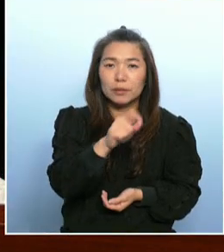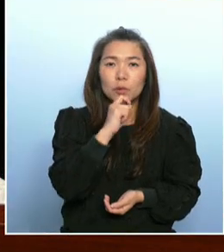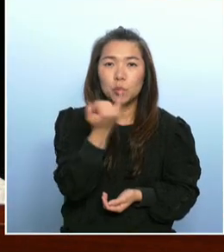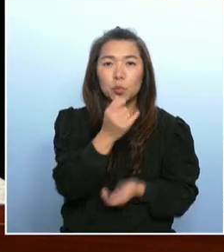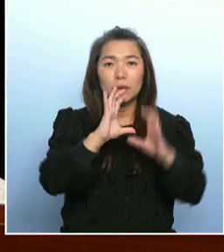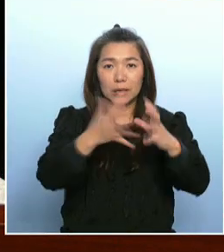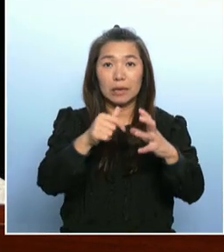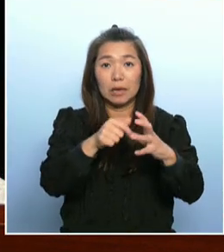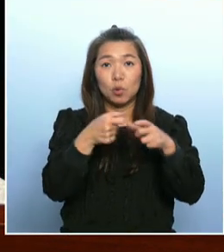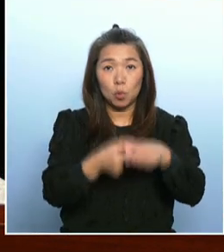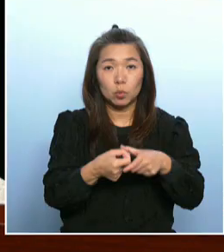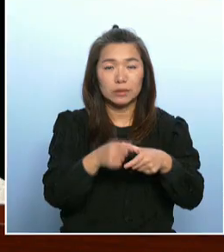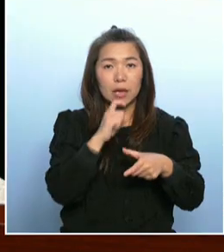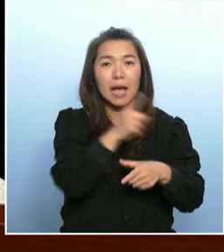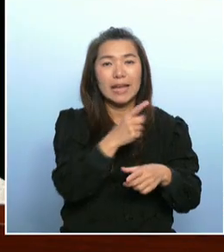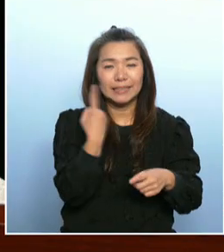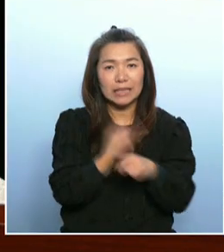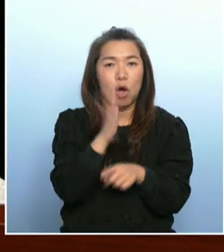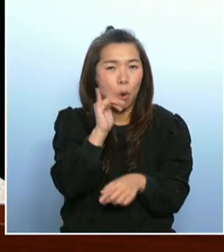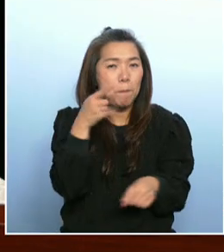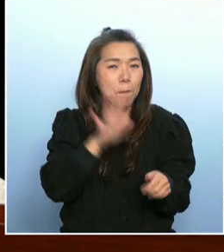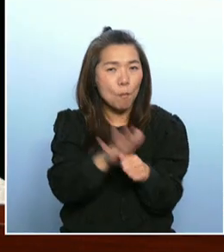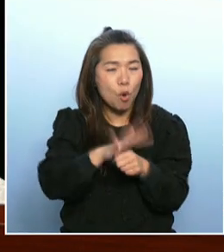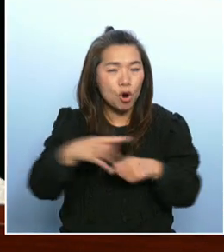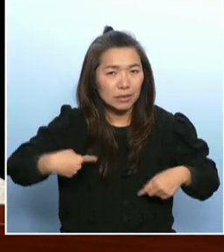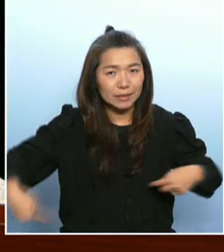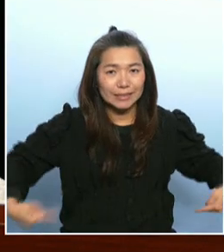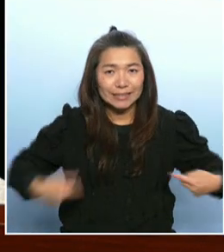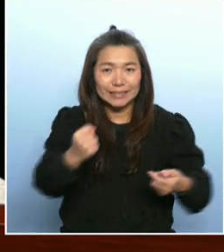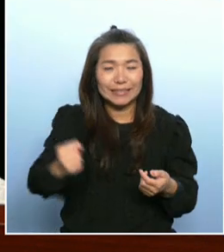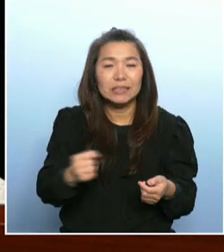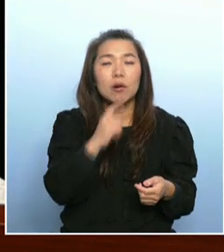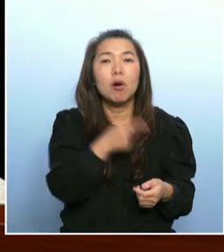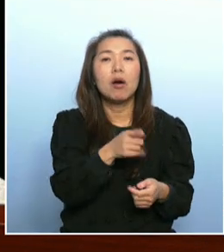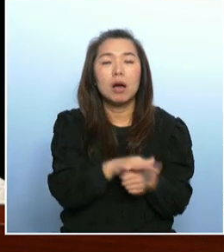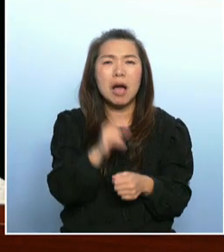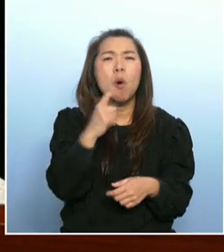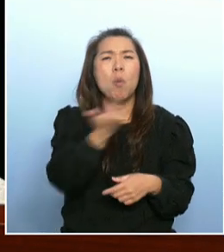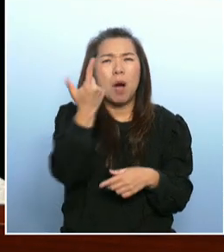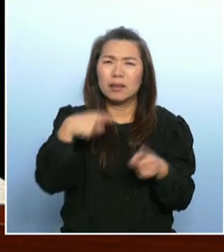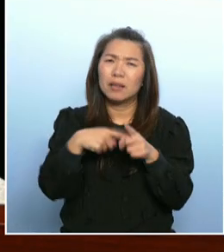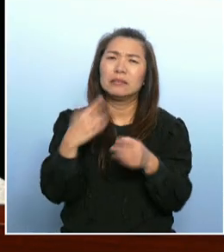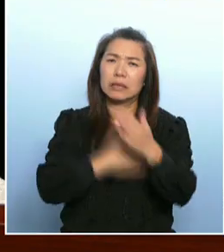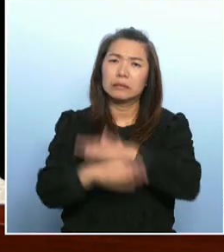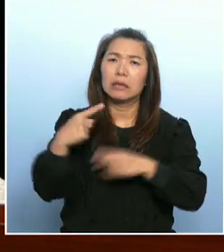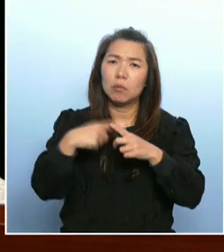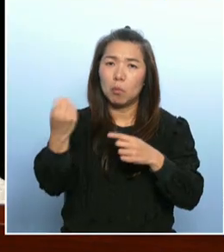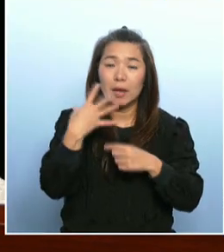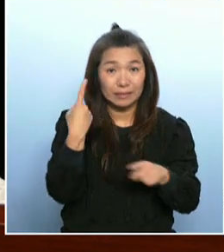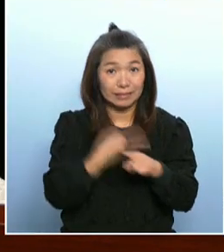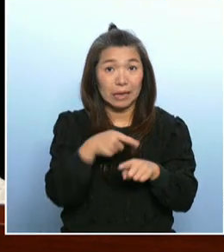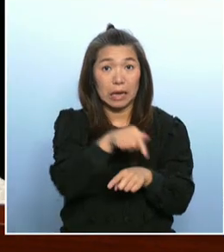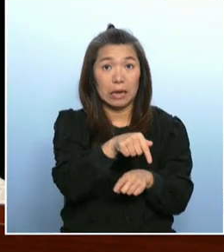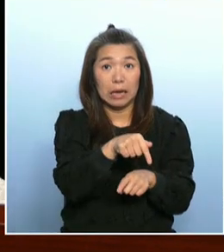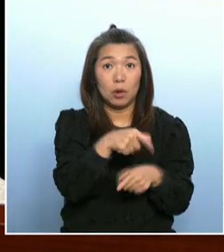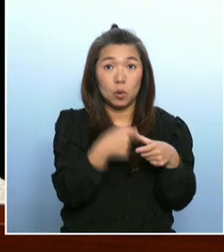Assistant Director, I know that some organizations offer repair services for wheelchairs, but some